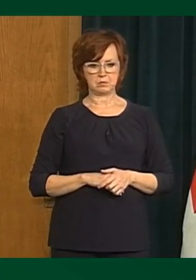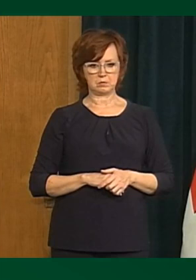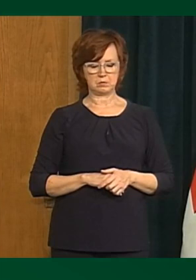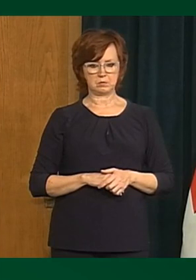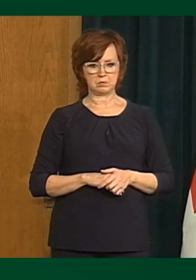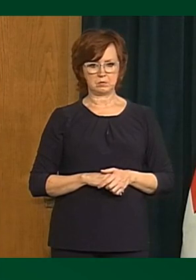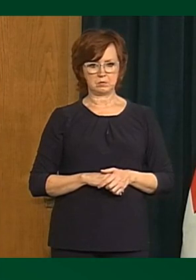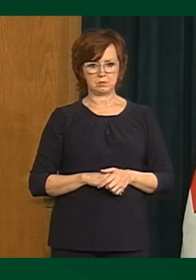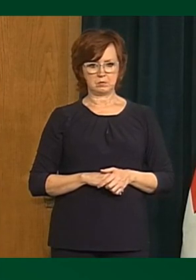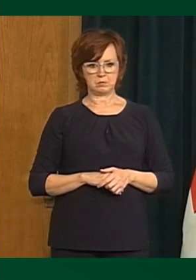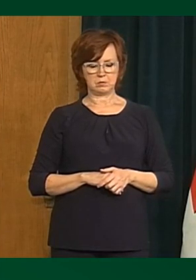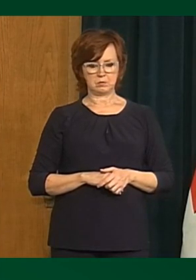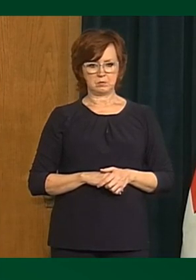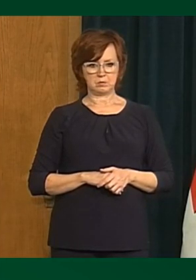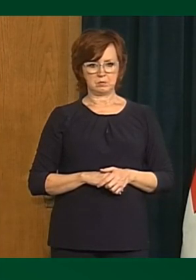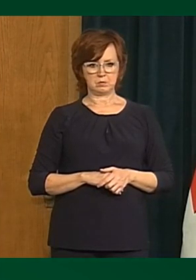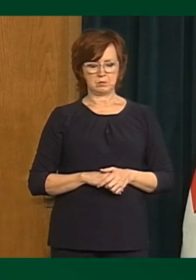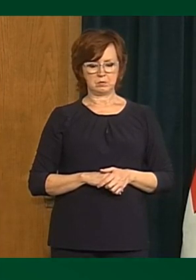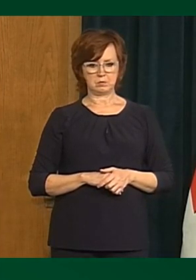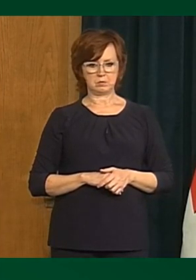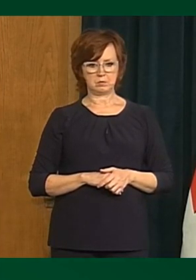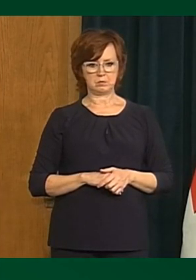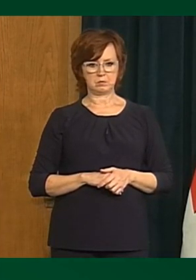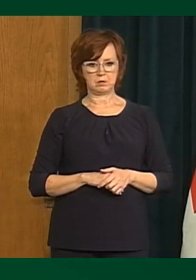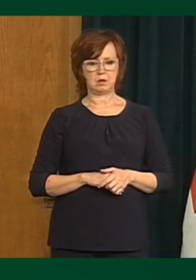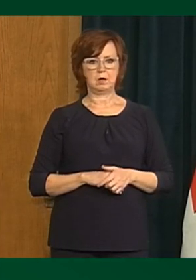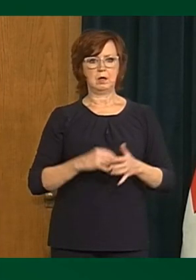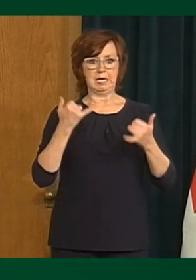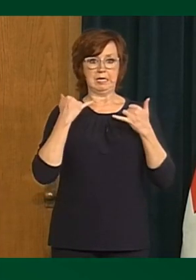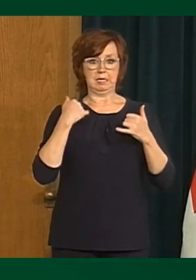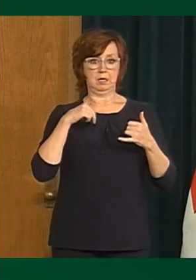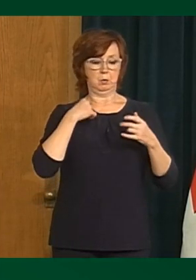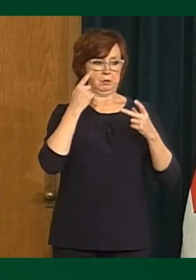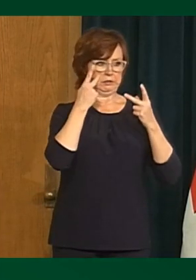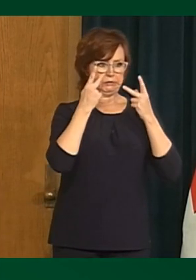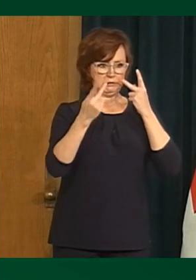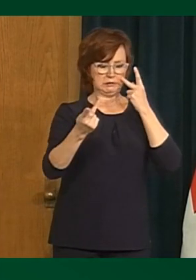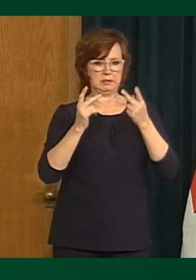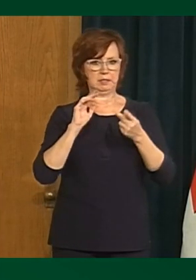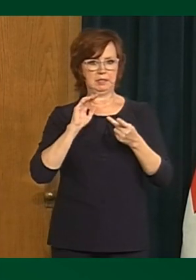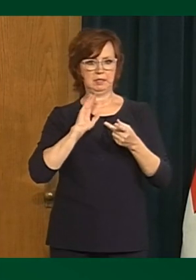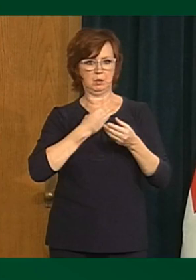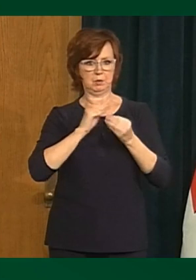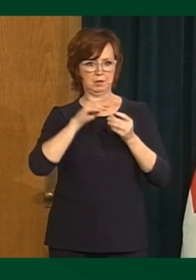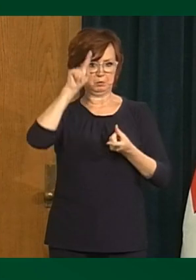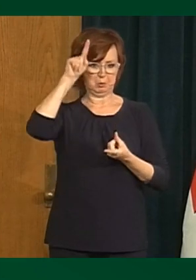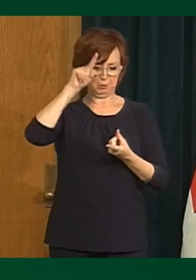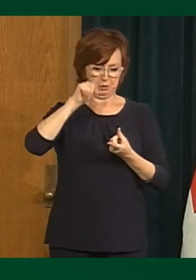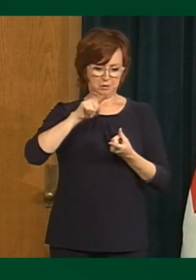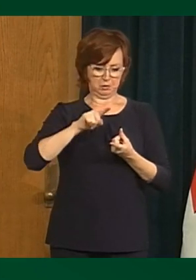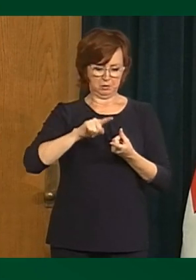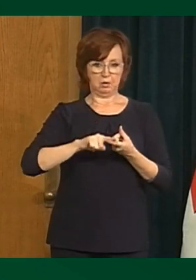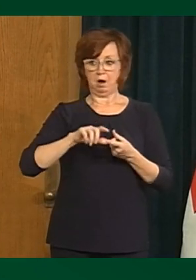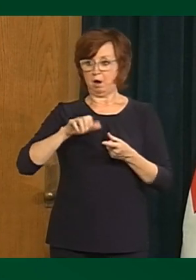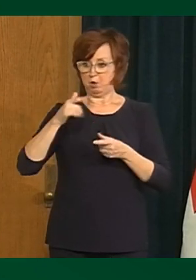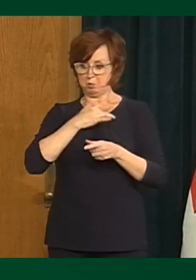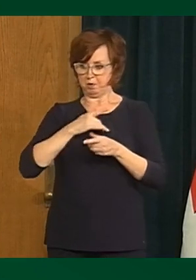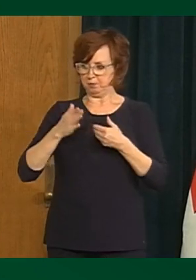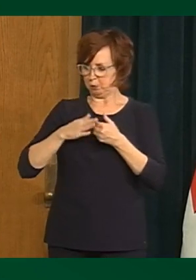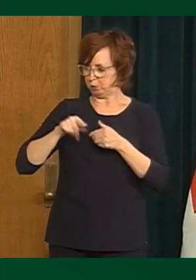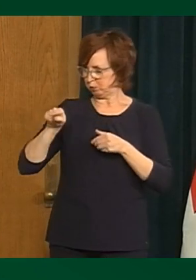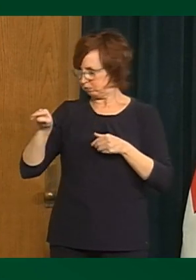fact that we're seeing some restrictions eased here and the fact that we're seeing it in other provinces as well, what is the current recommendation